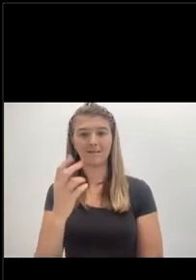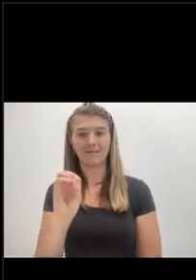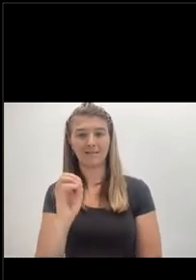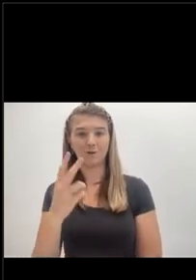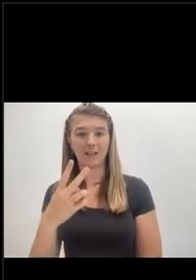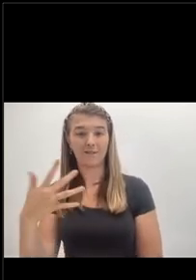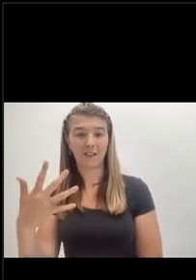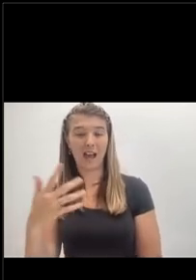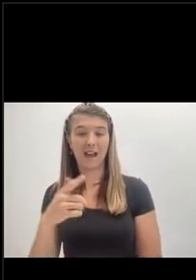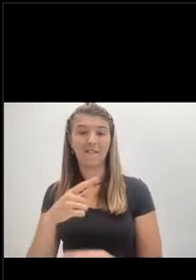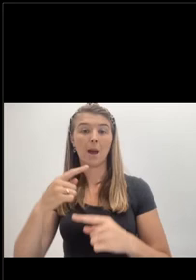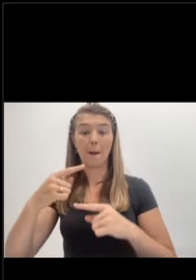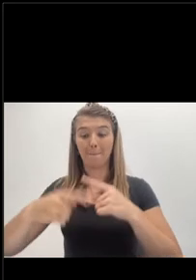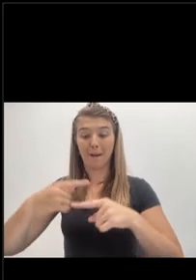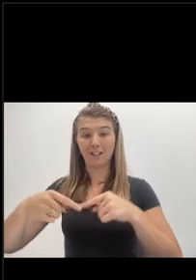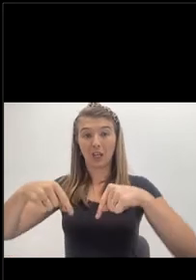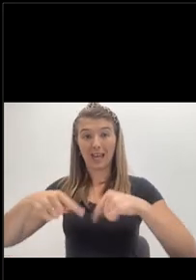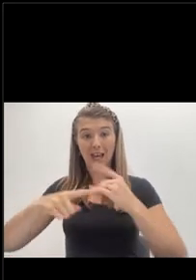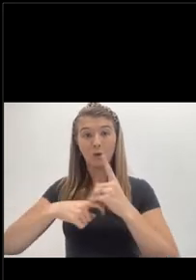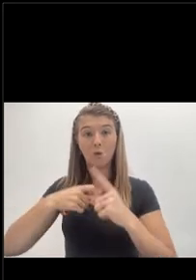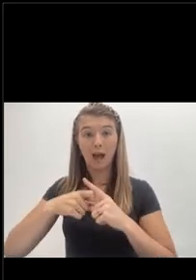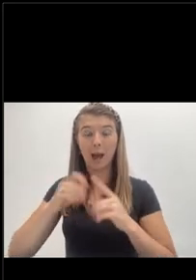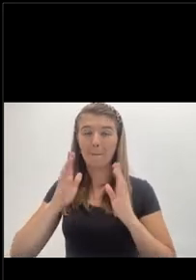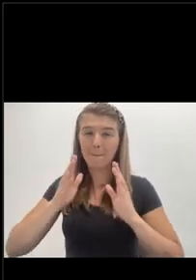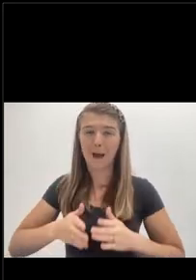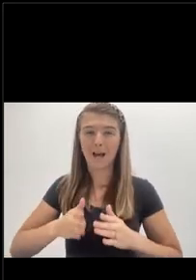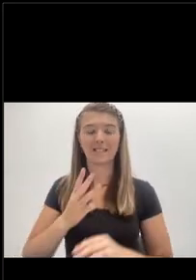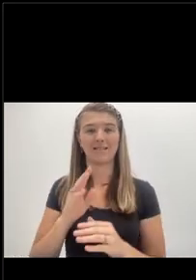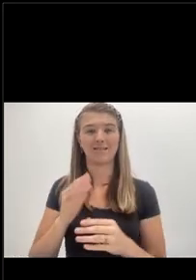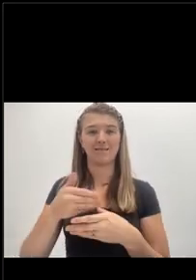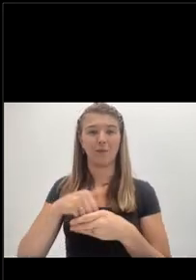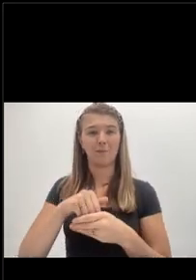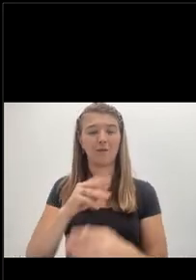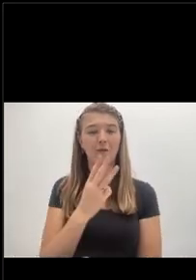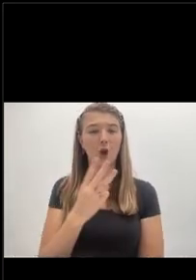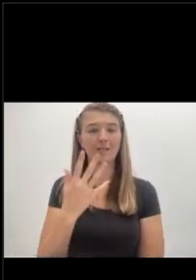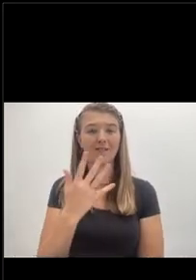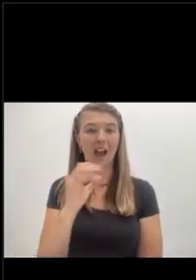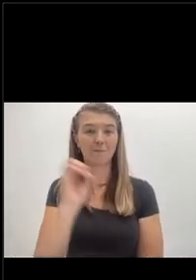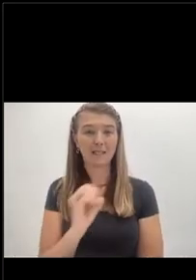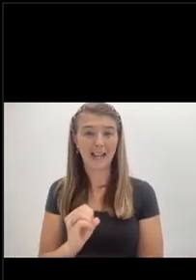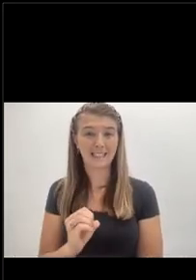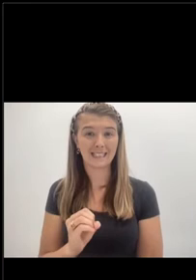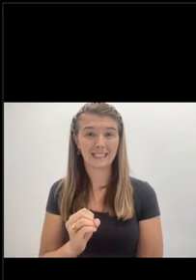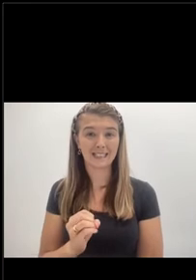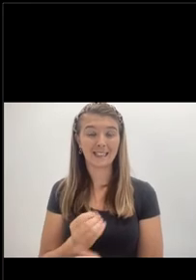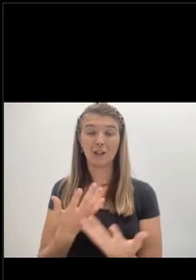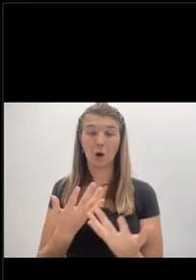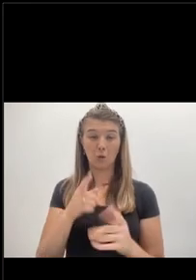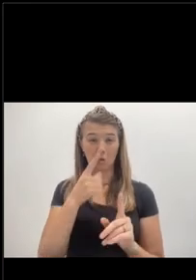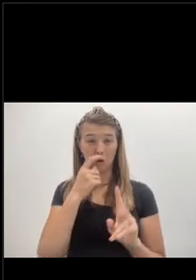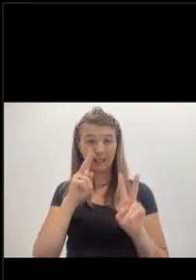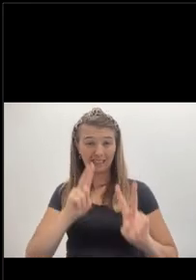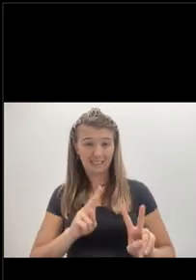30% recycled content next year. And you can see just an idea of the volume of recycled plastic that is going to be required